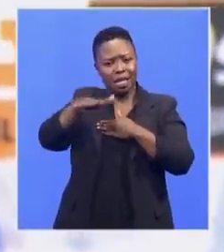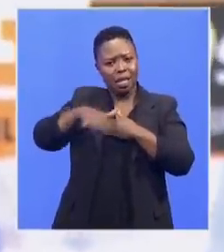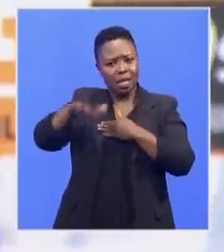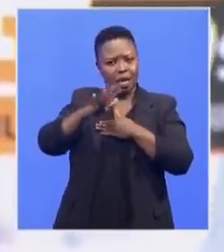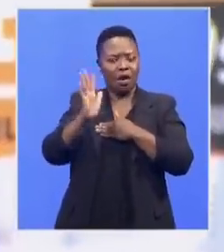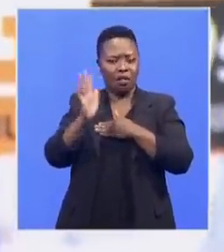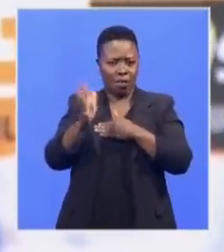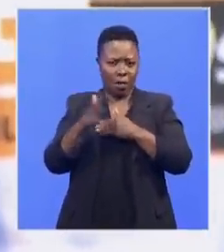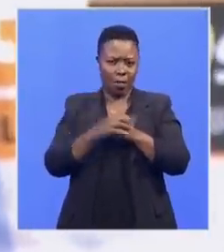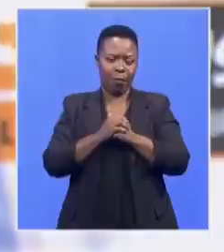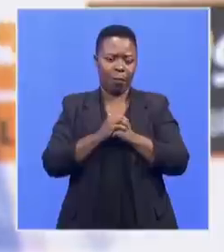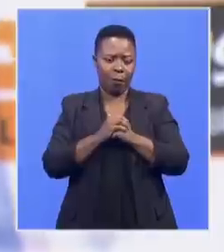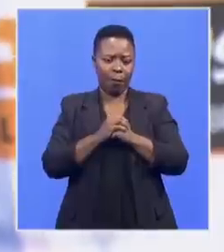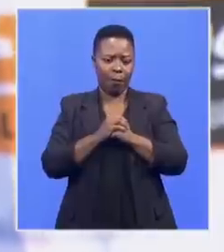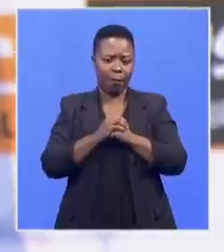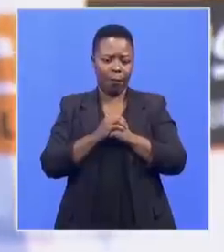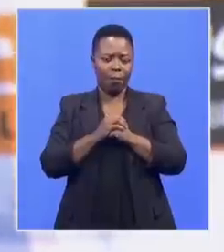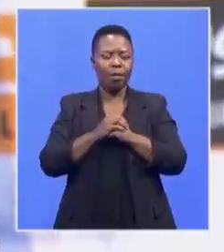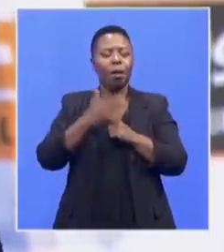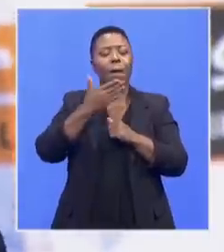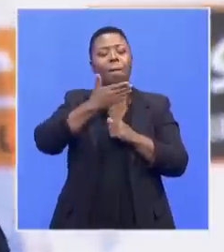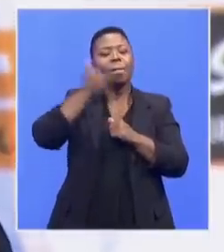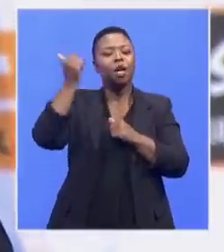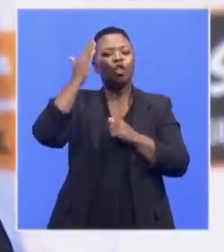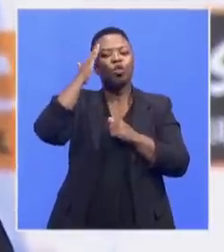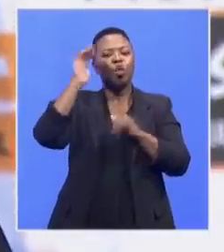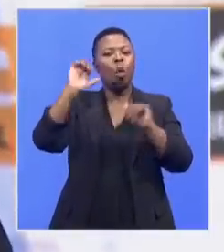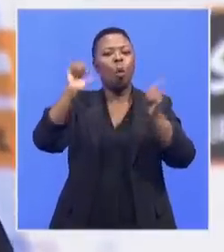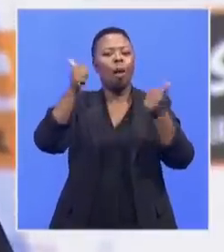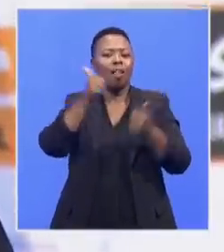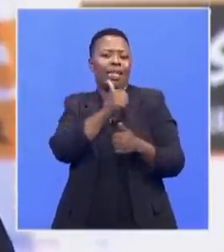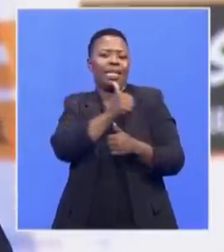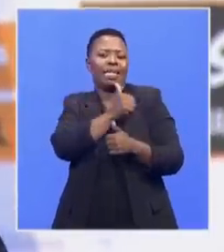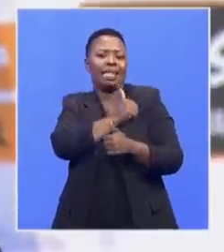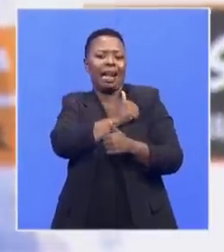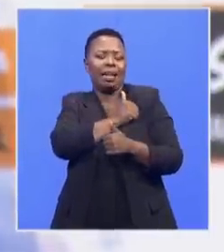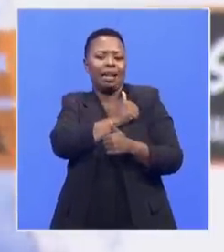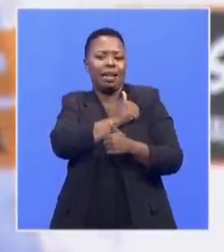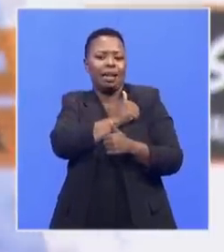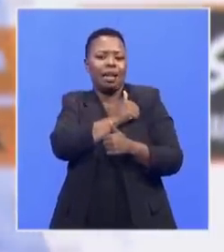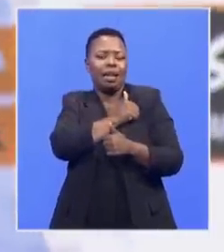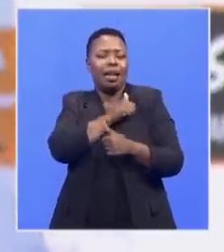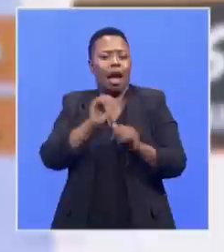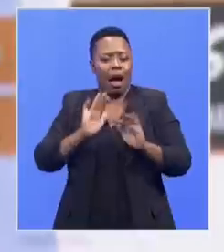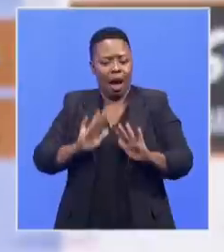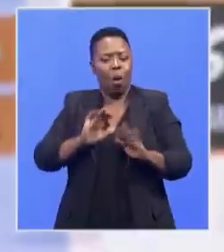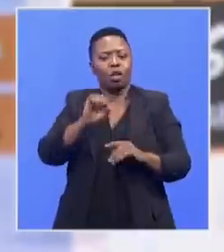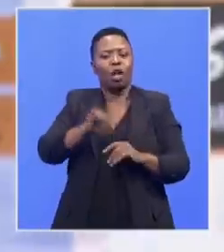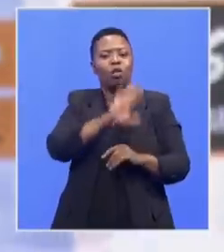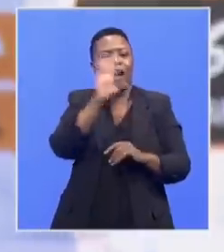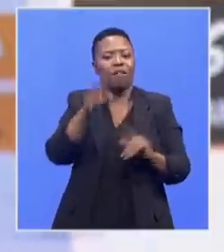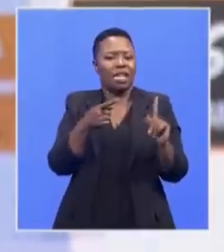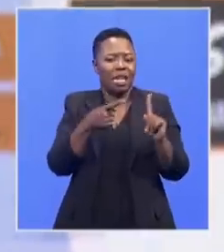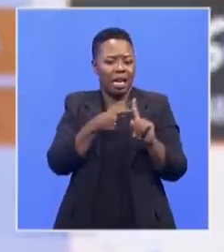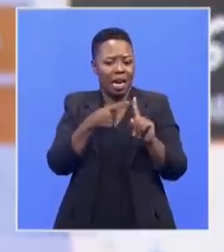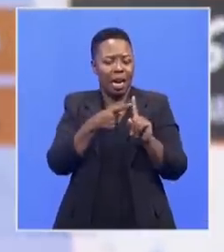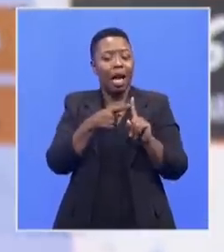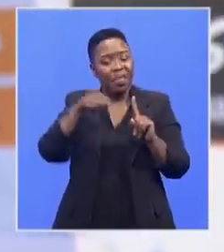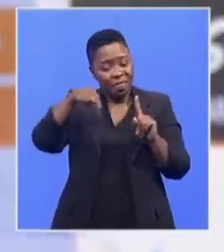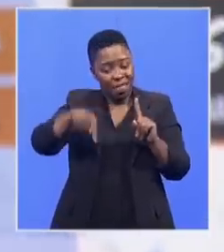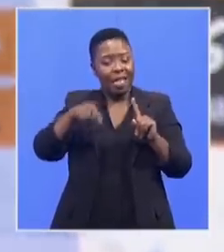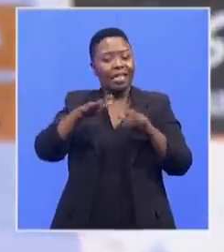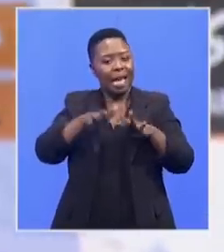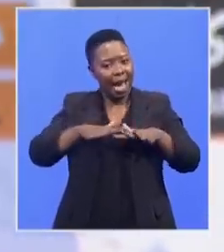of the best known sons of our nation and of this area,